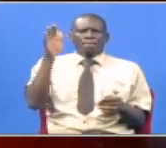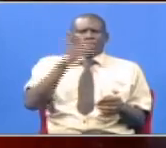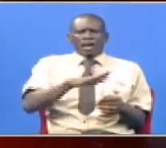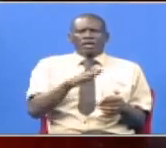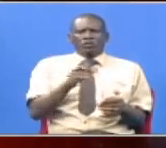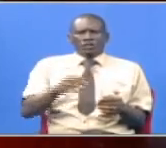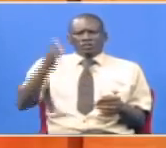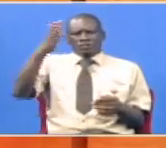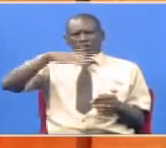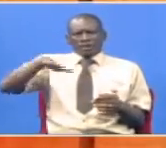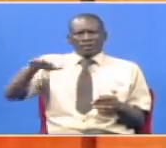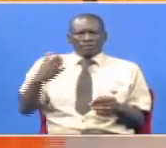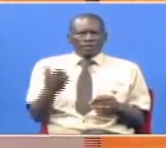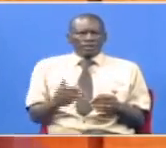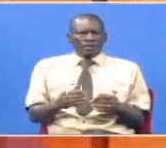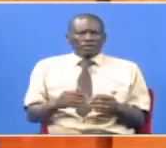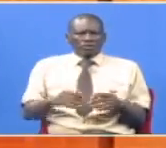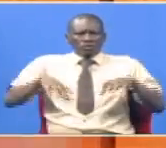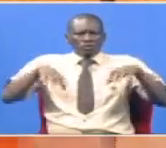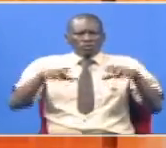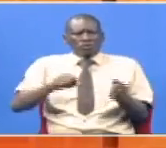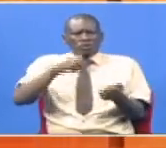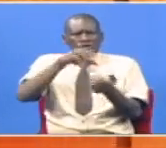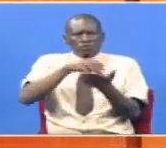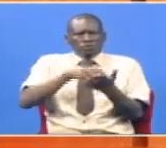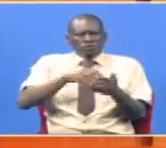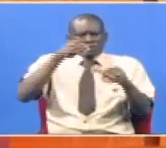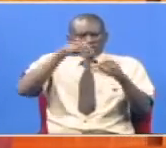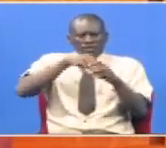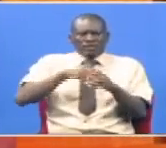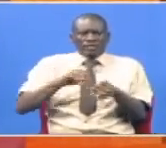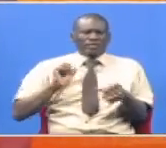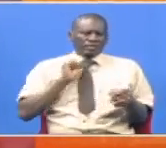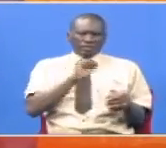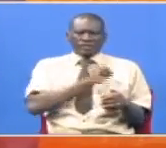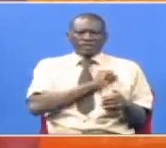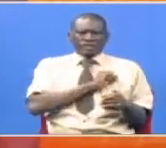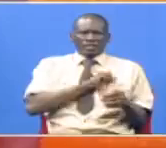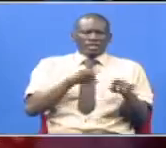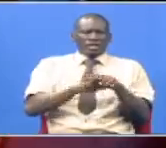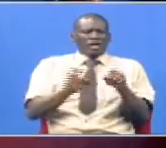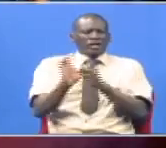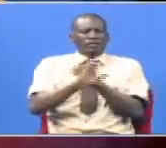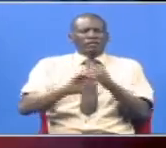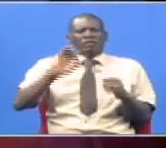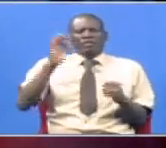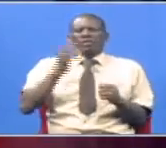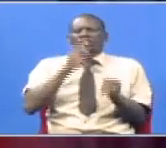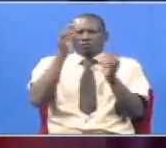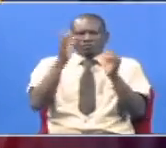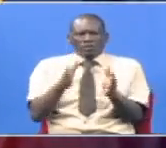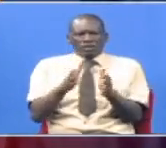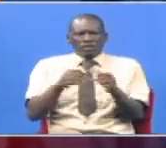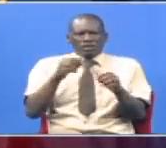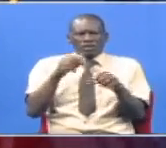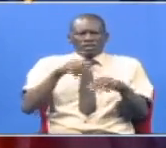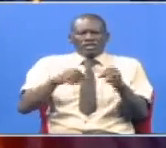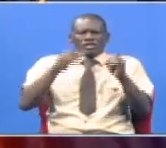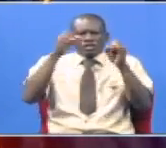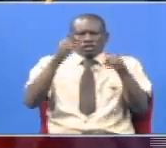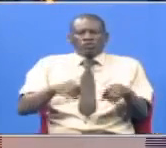of Parliament, taking his place inside the Senate chamber as the country's third Speaker under the new